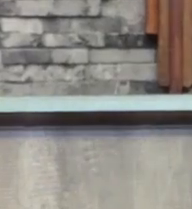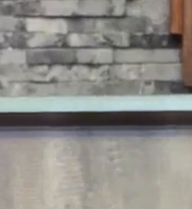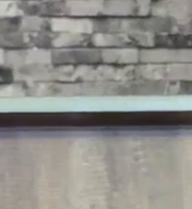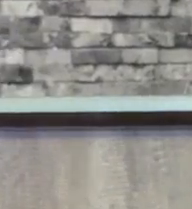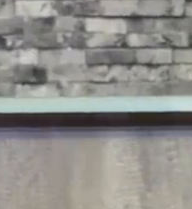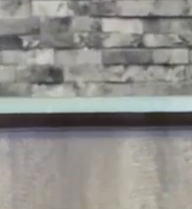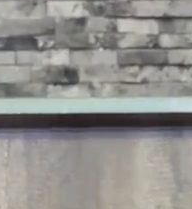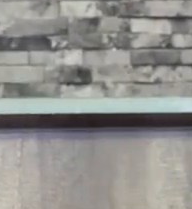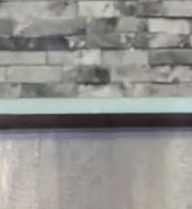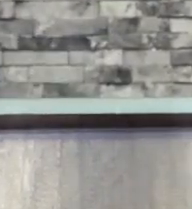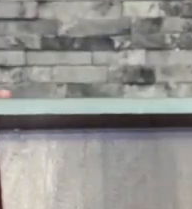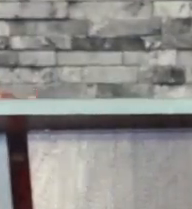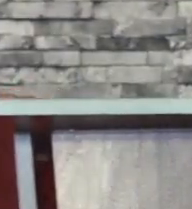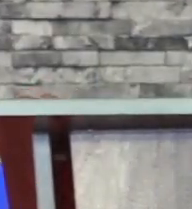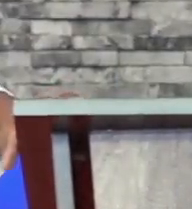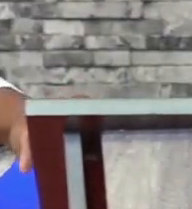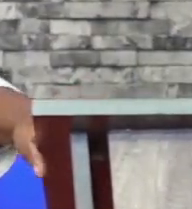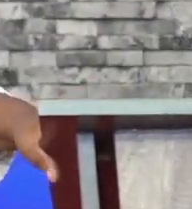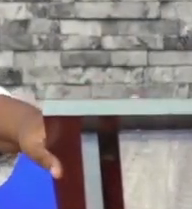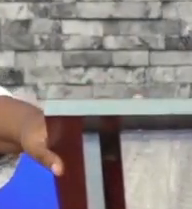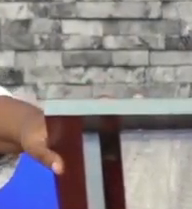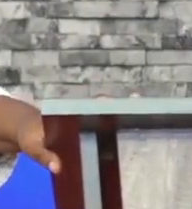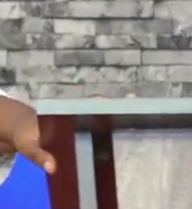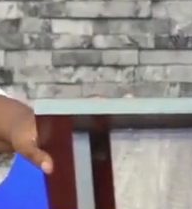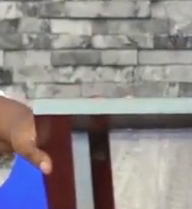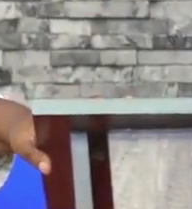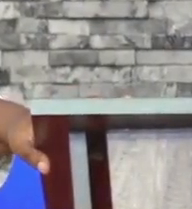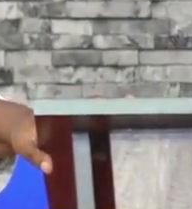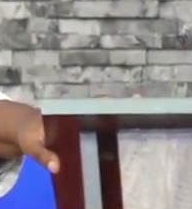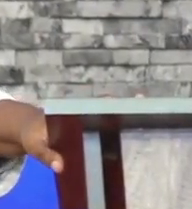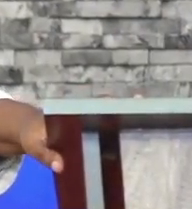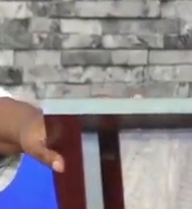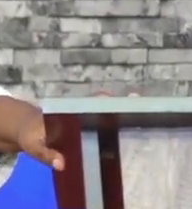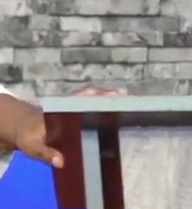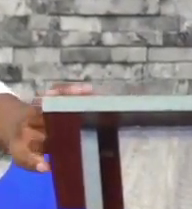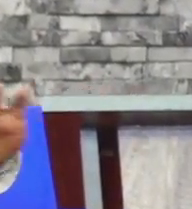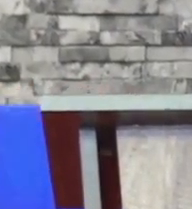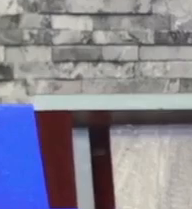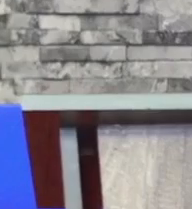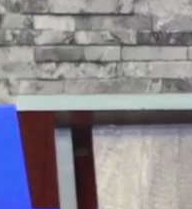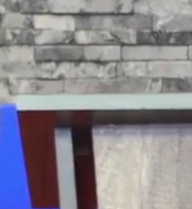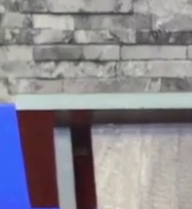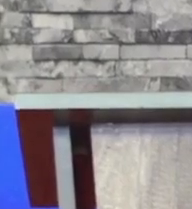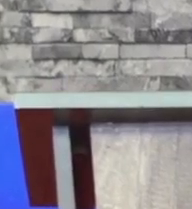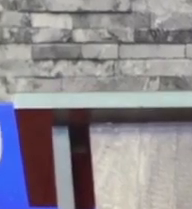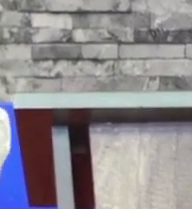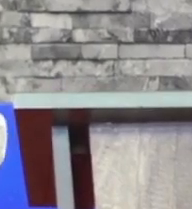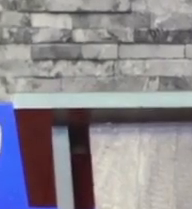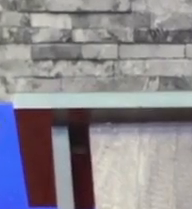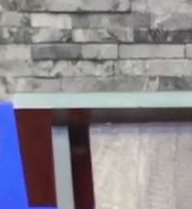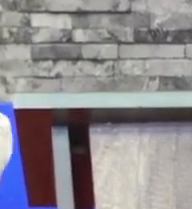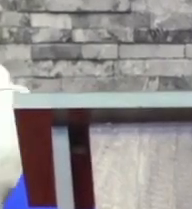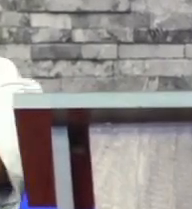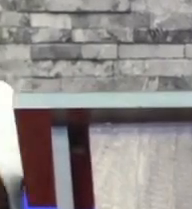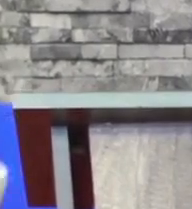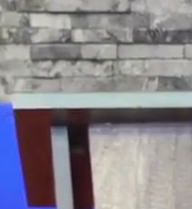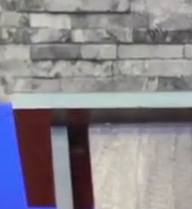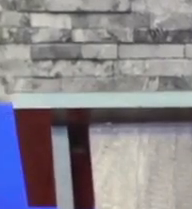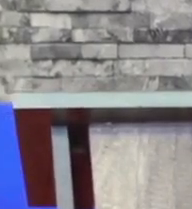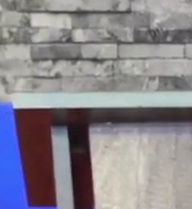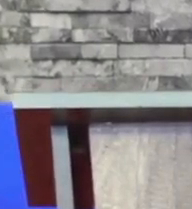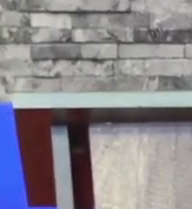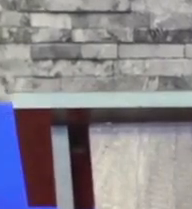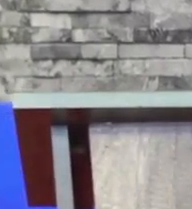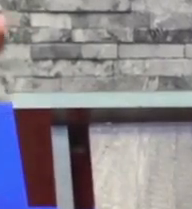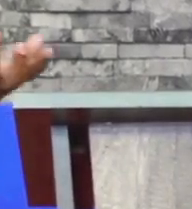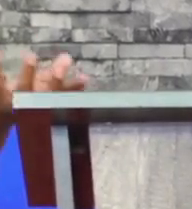us, all of us have cancer cells. Sawa, all of us. Like in is, there are things which are like manure